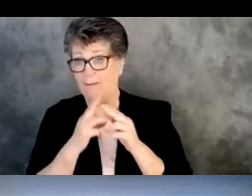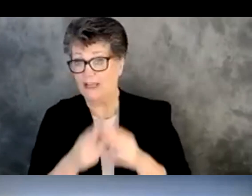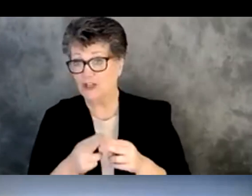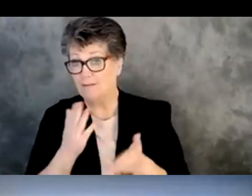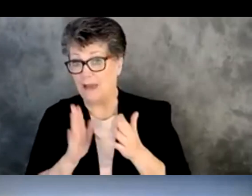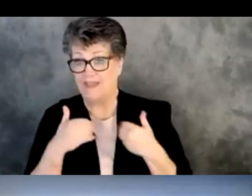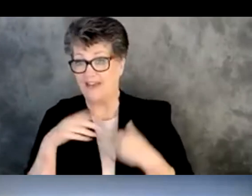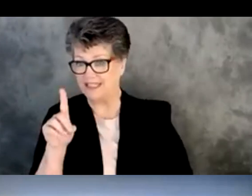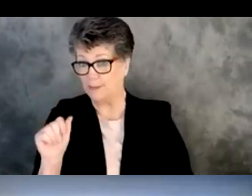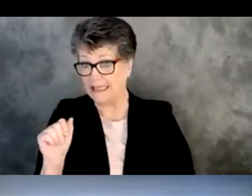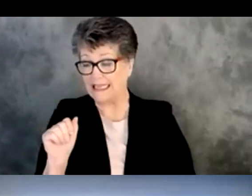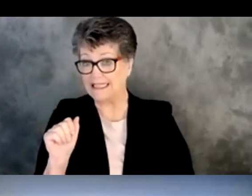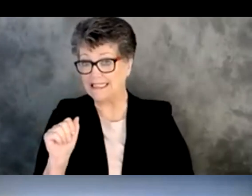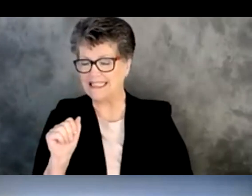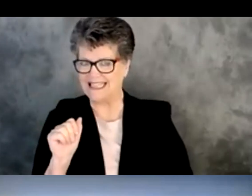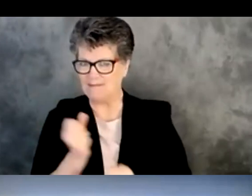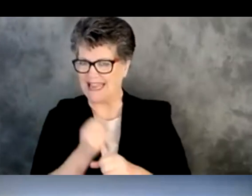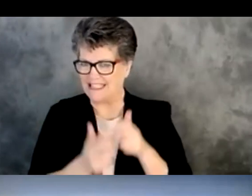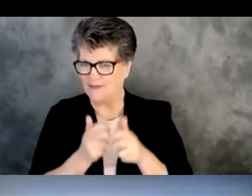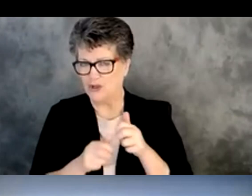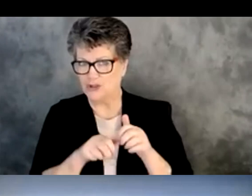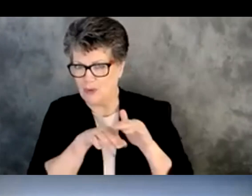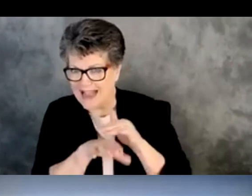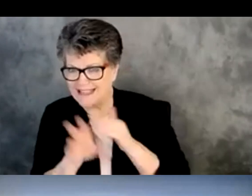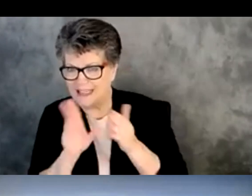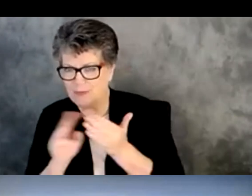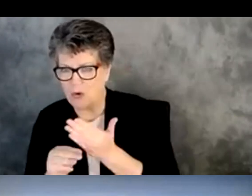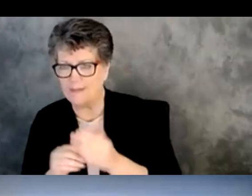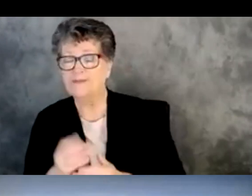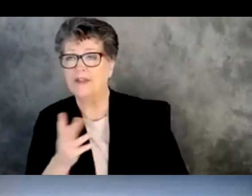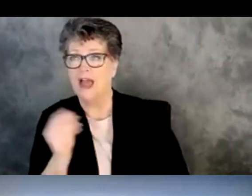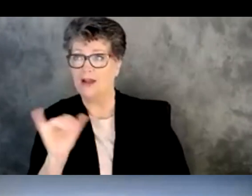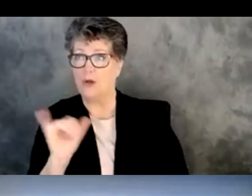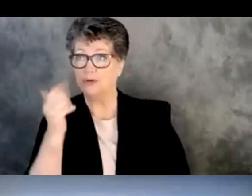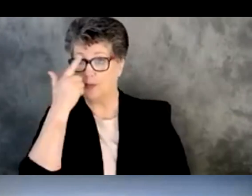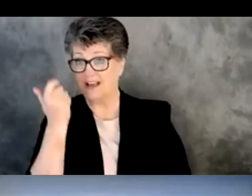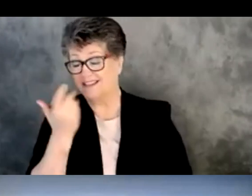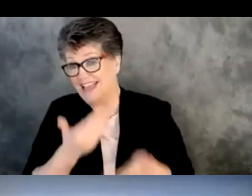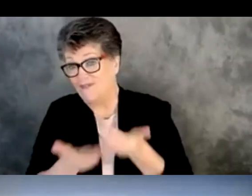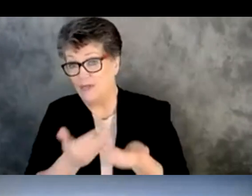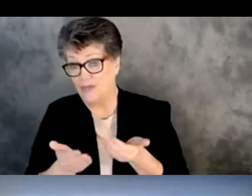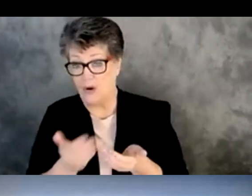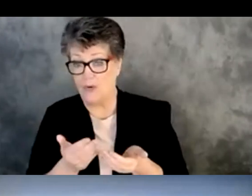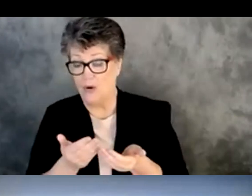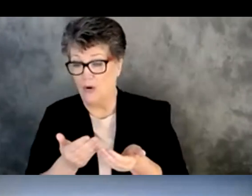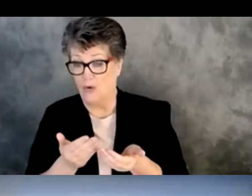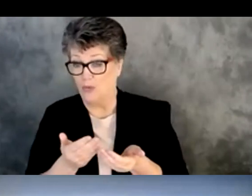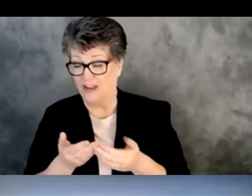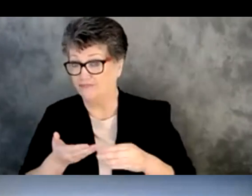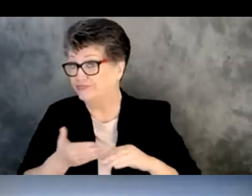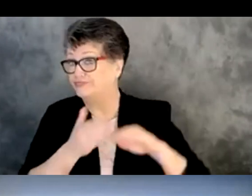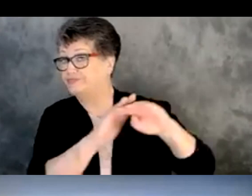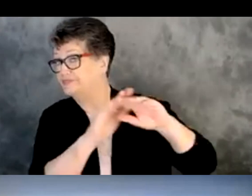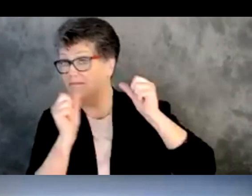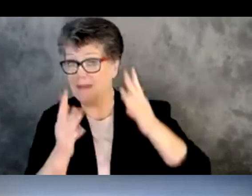have disabilities that make it difficult to access these programs, and also because even though we've ramped up a terrific amount